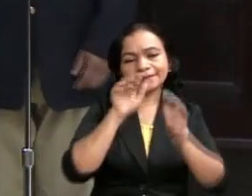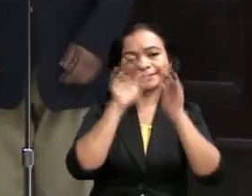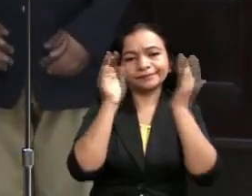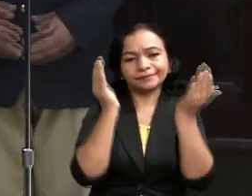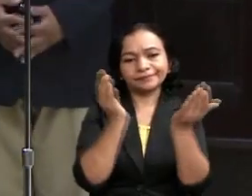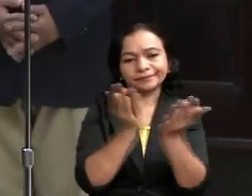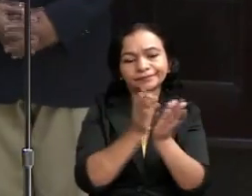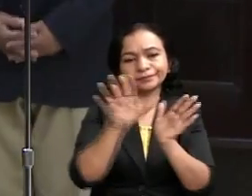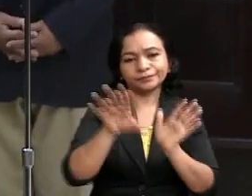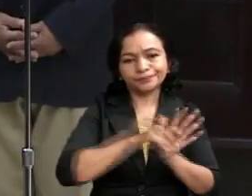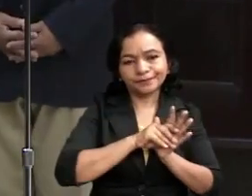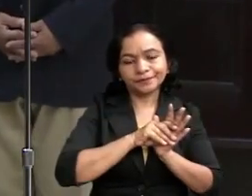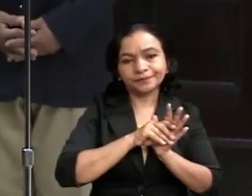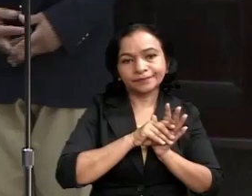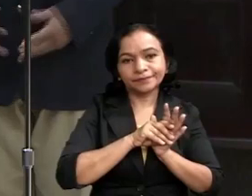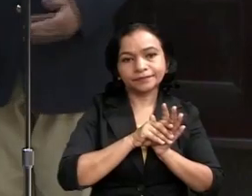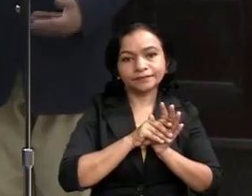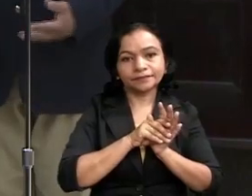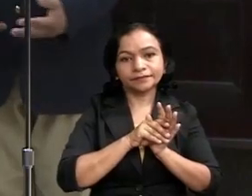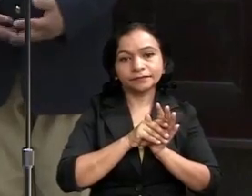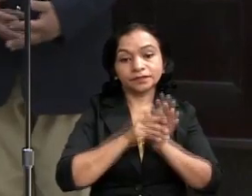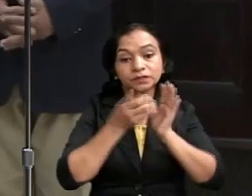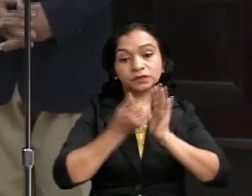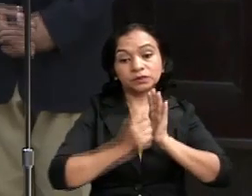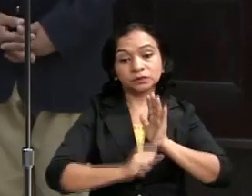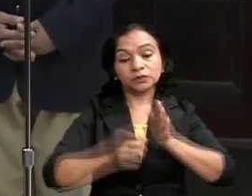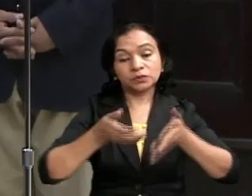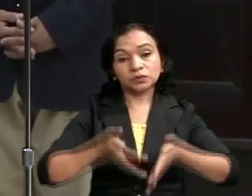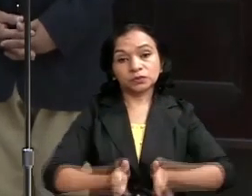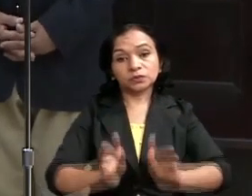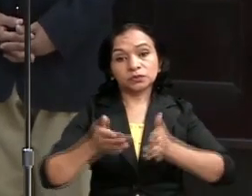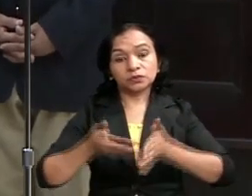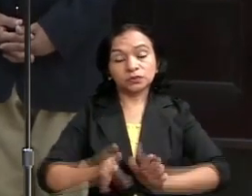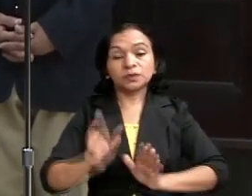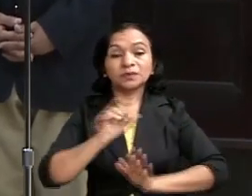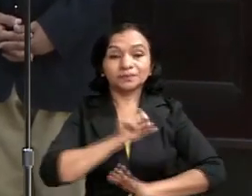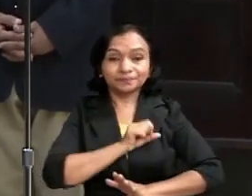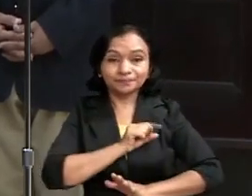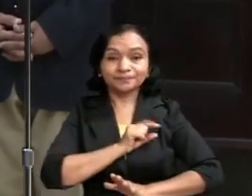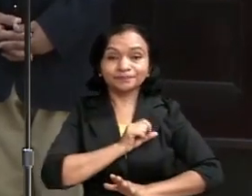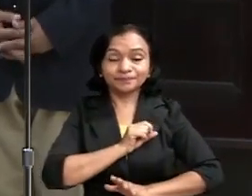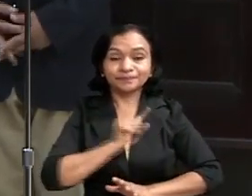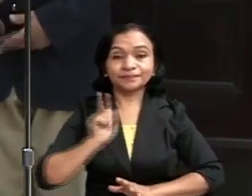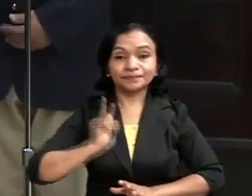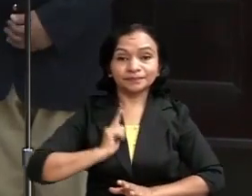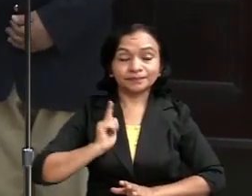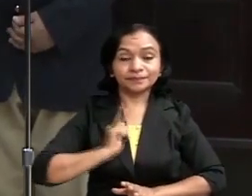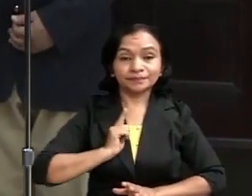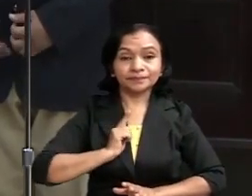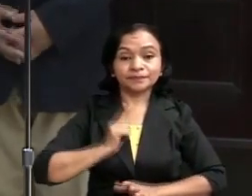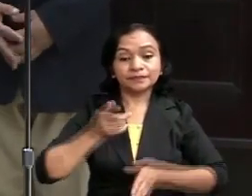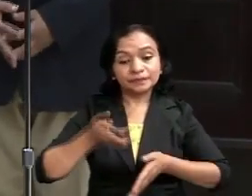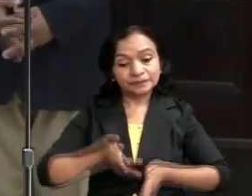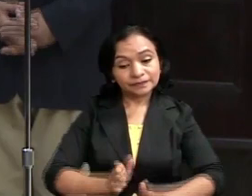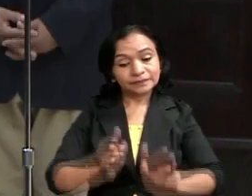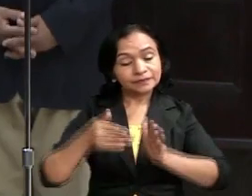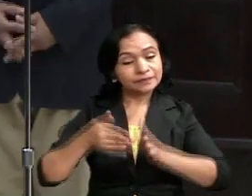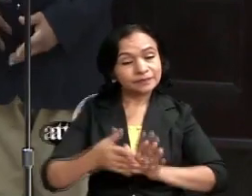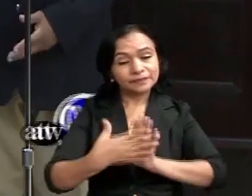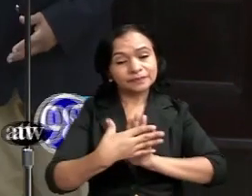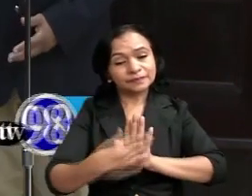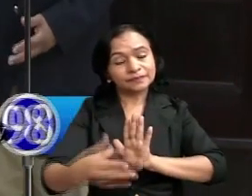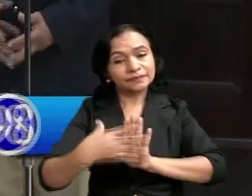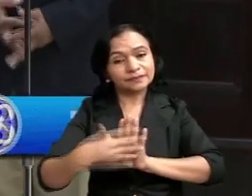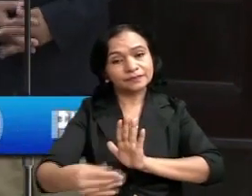then Adam's children were born sinners. Y sus hijos ahora nacen pecadores. And their children. Los hijos de ellos. And their children.